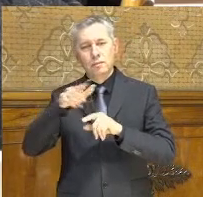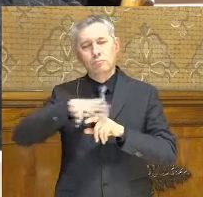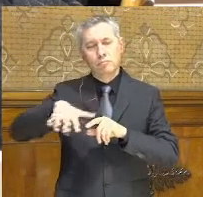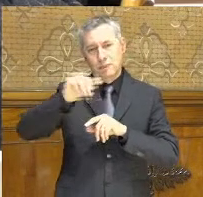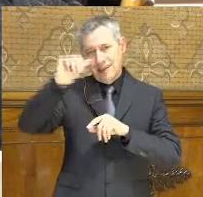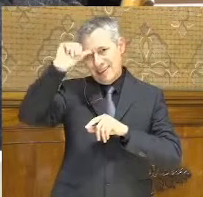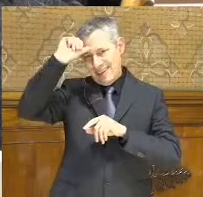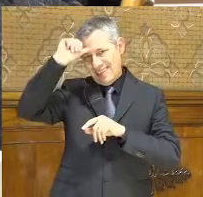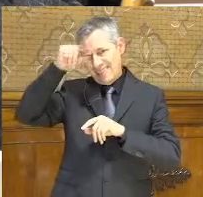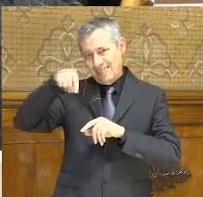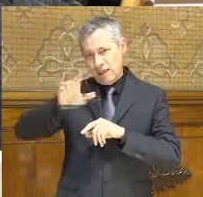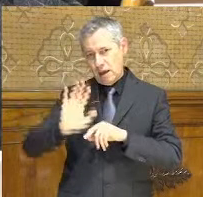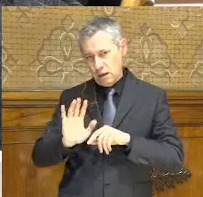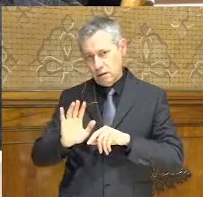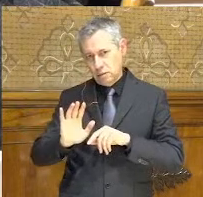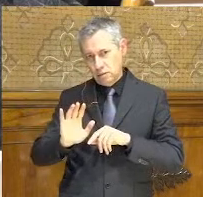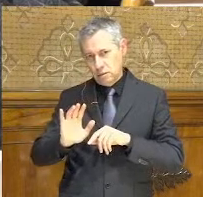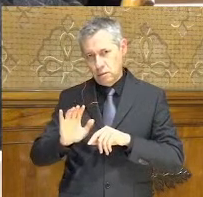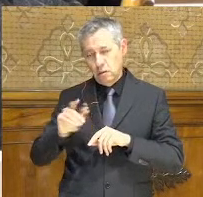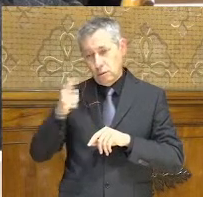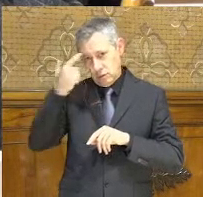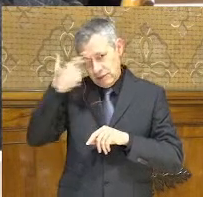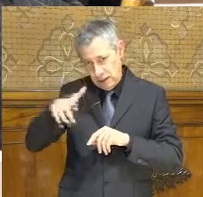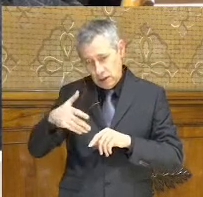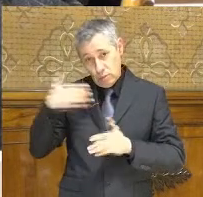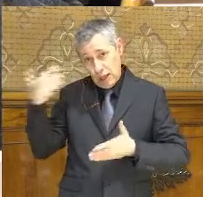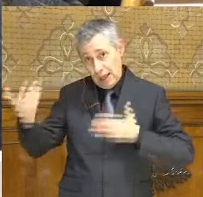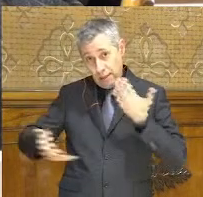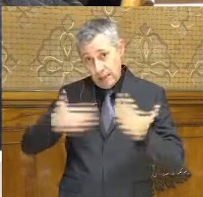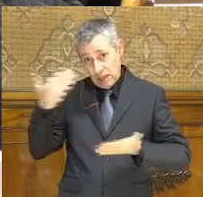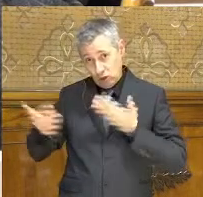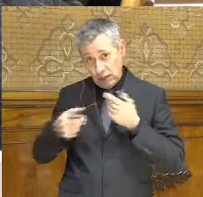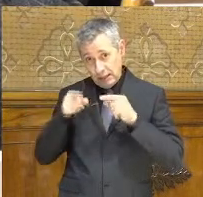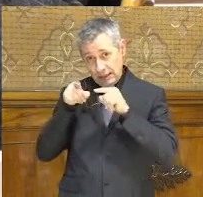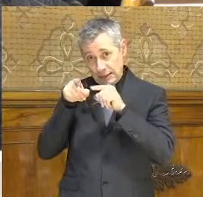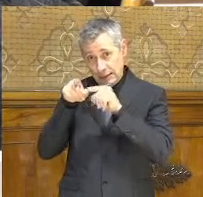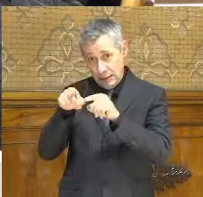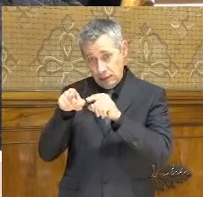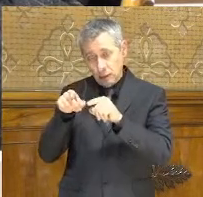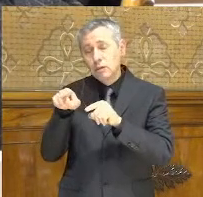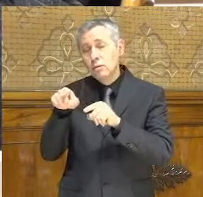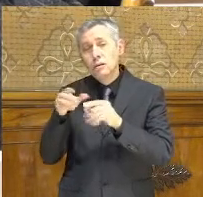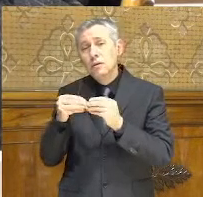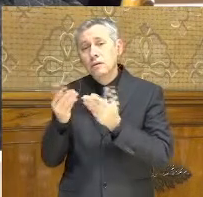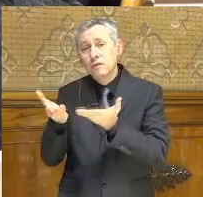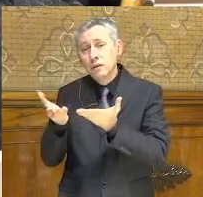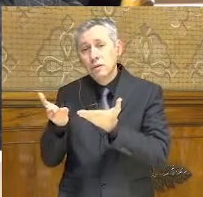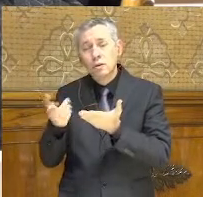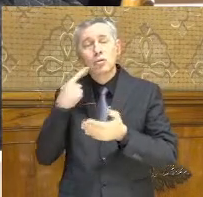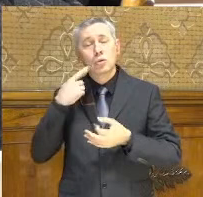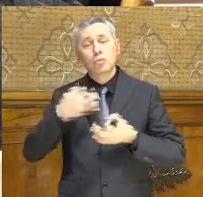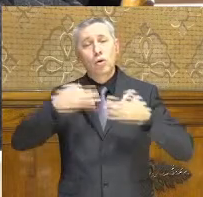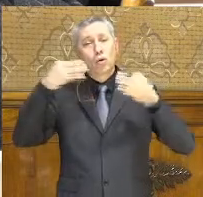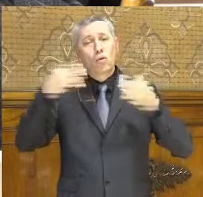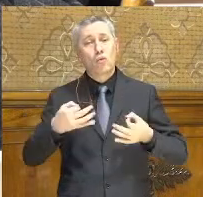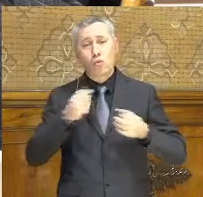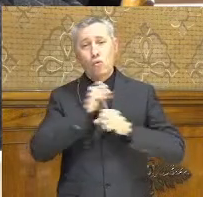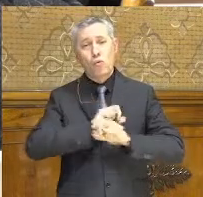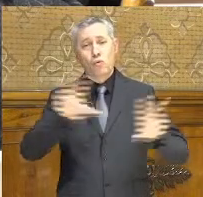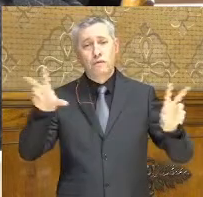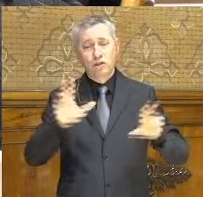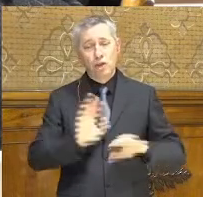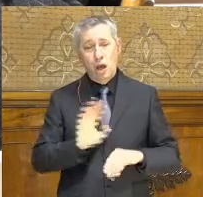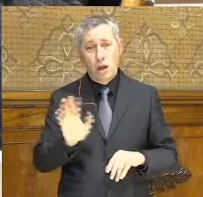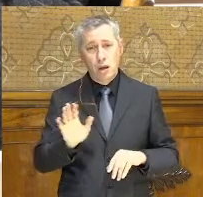knowing that there was an emergency, eventually made it official, made the pandemic